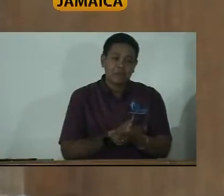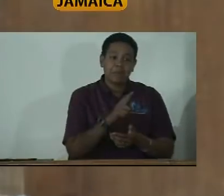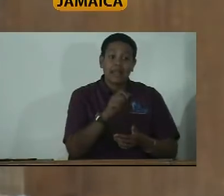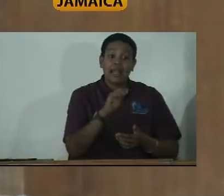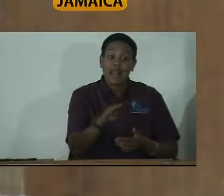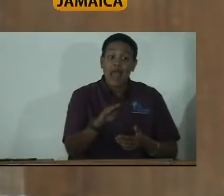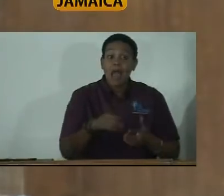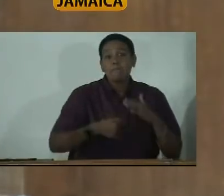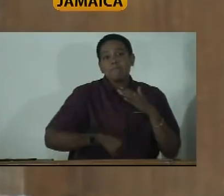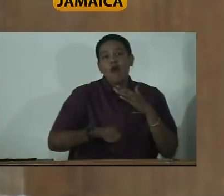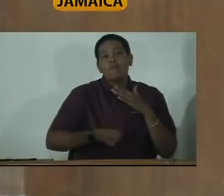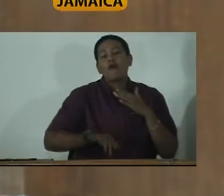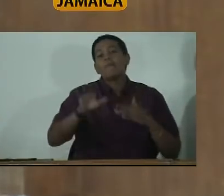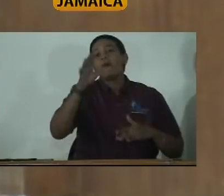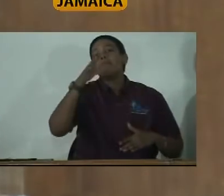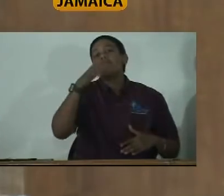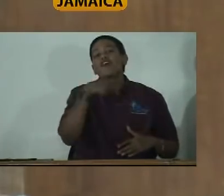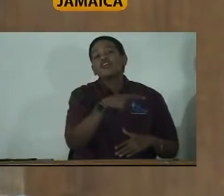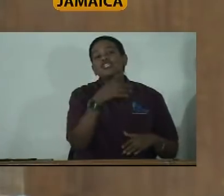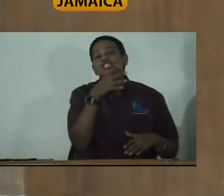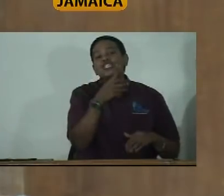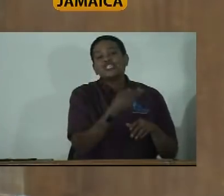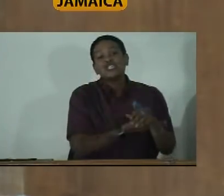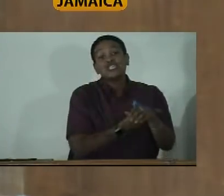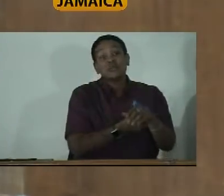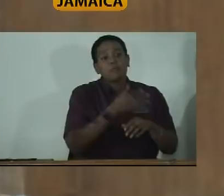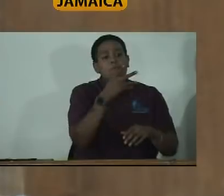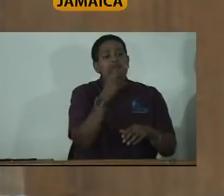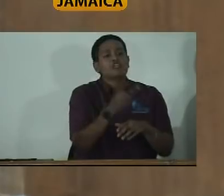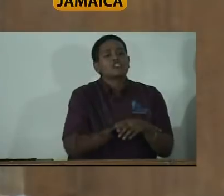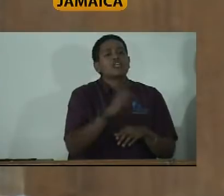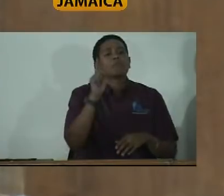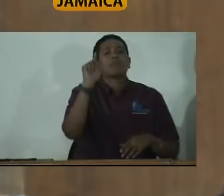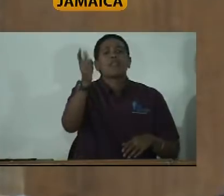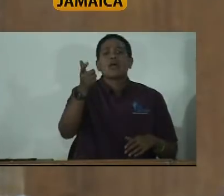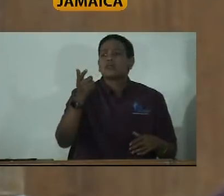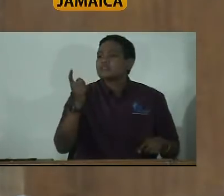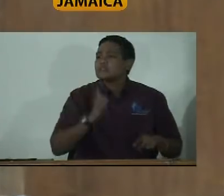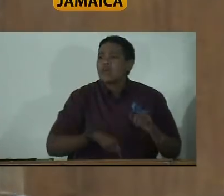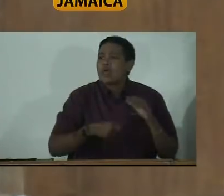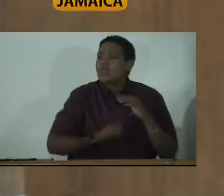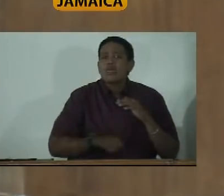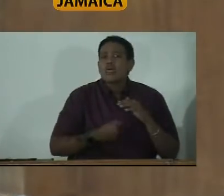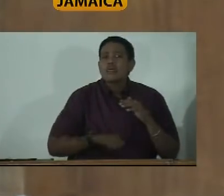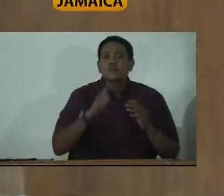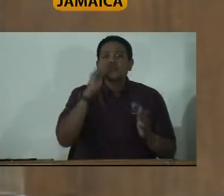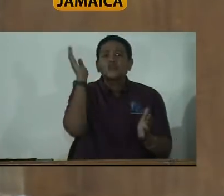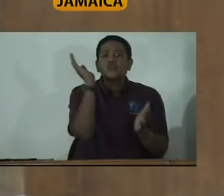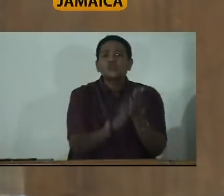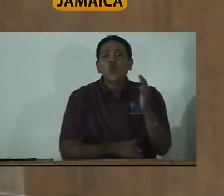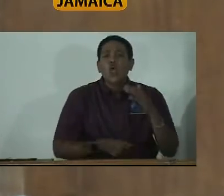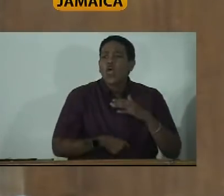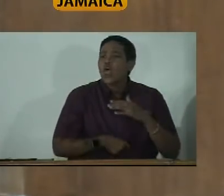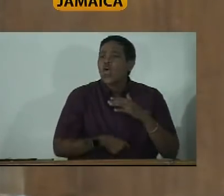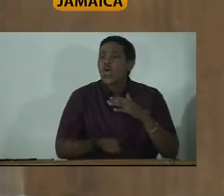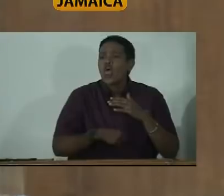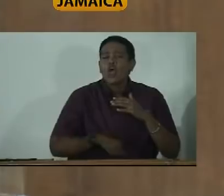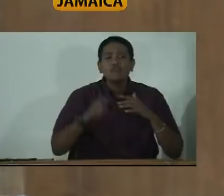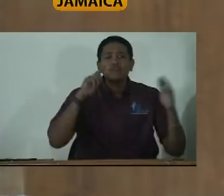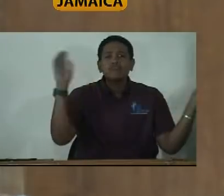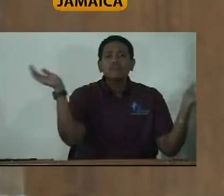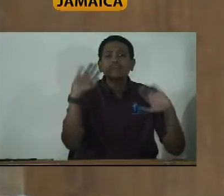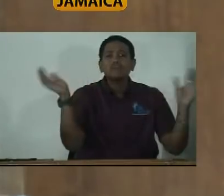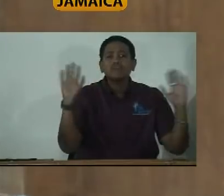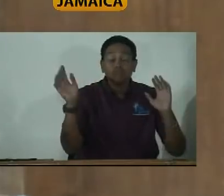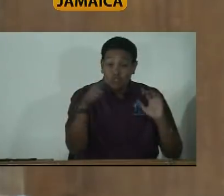by a mother sheep. That mother sheep, after a while, is no longer an efficient producer of baby sheep. And